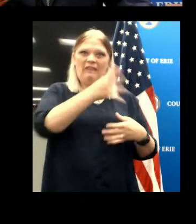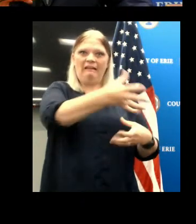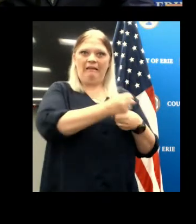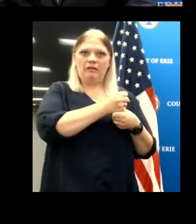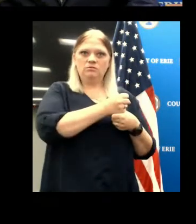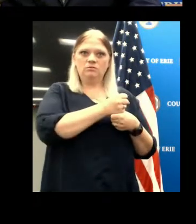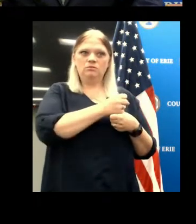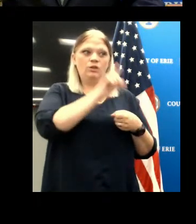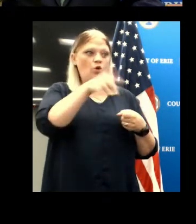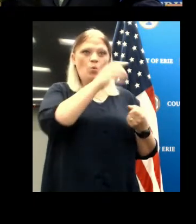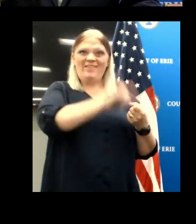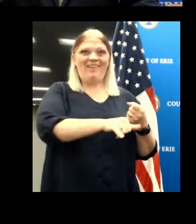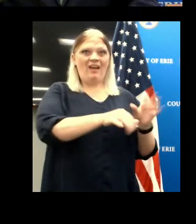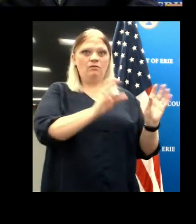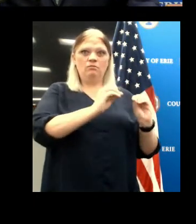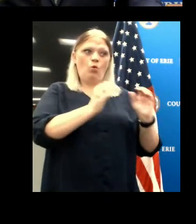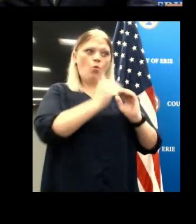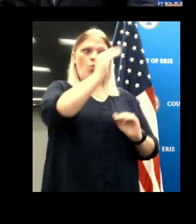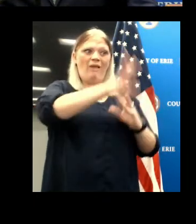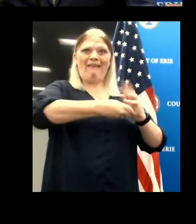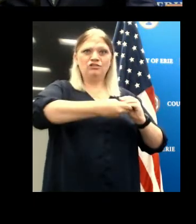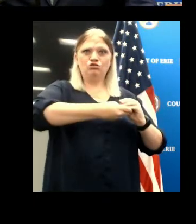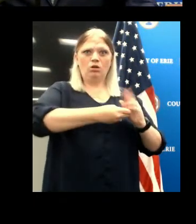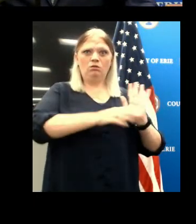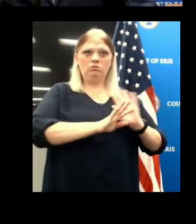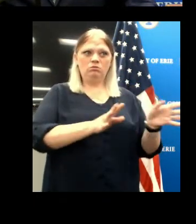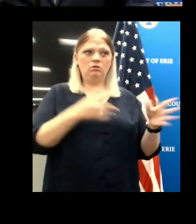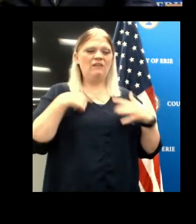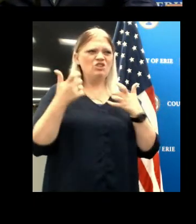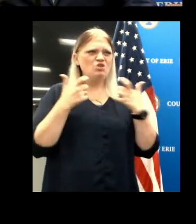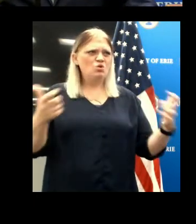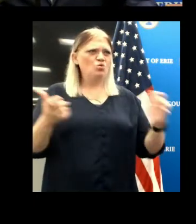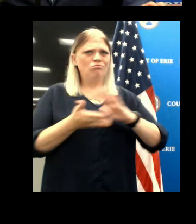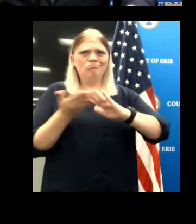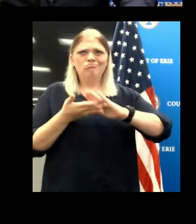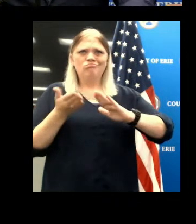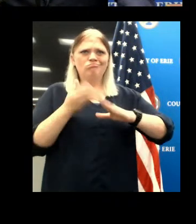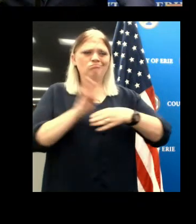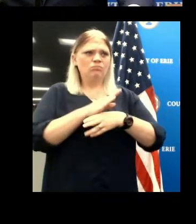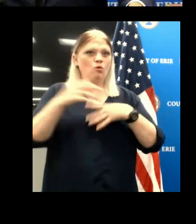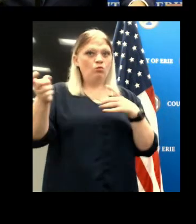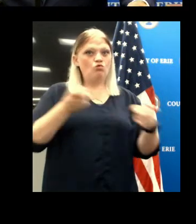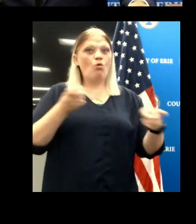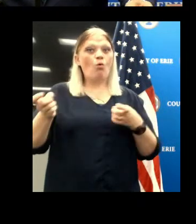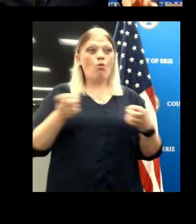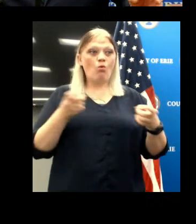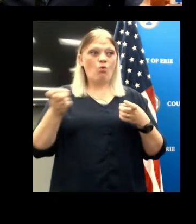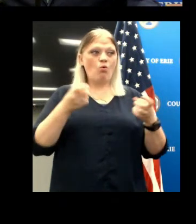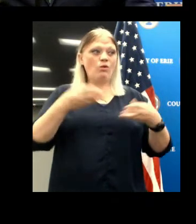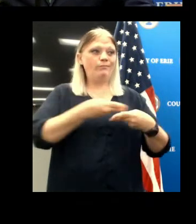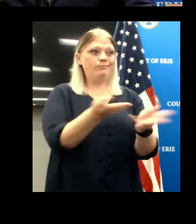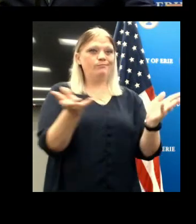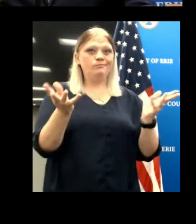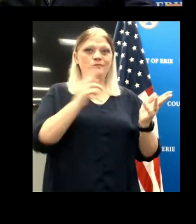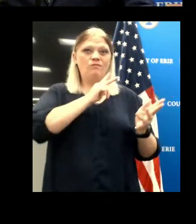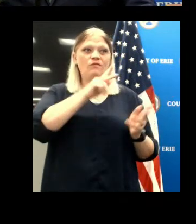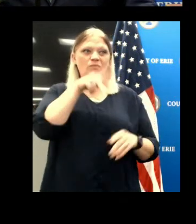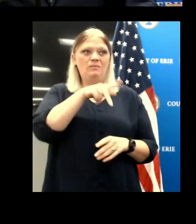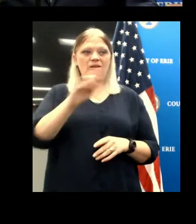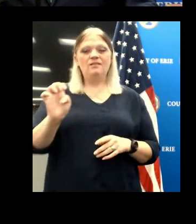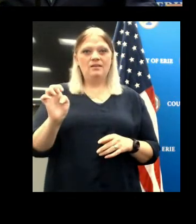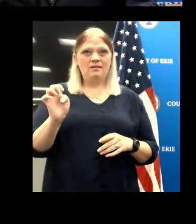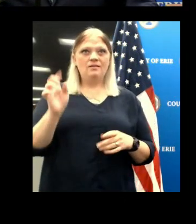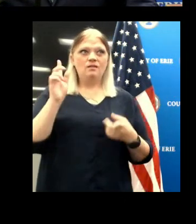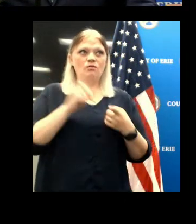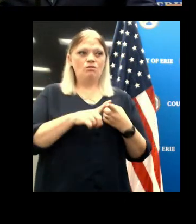it, and only that. We have a huge operation with regards to the control and distribution of personal protective